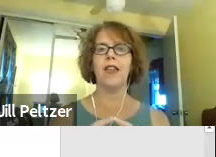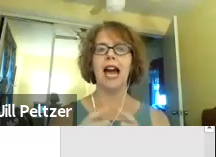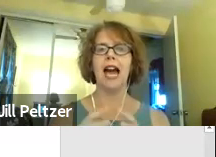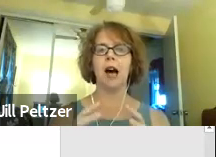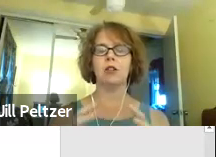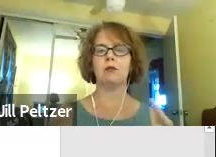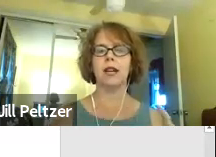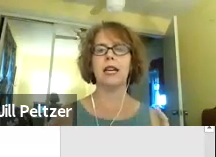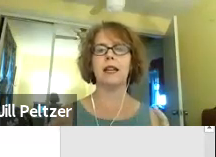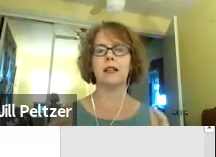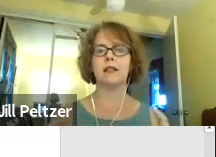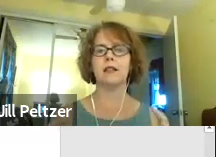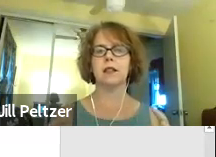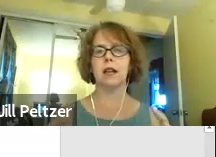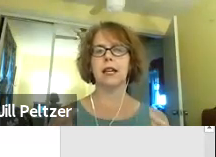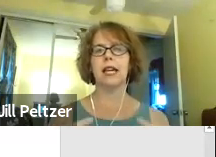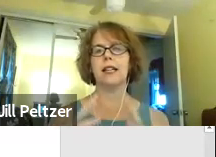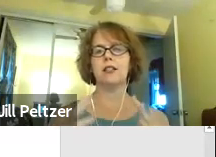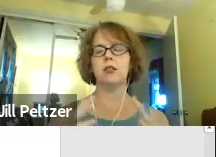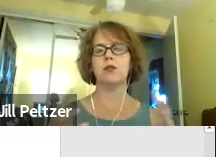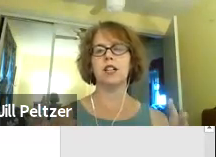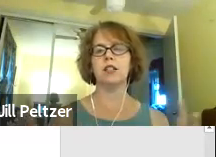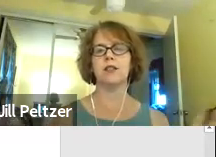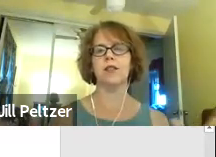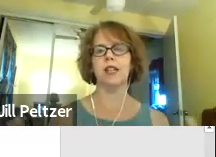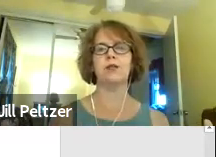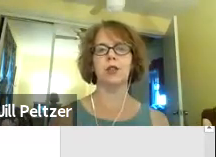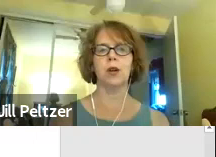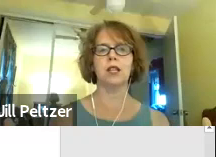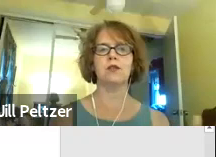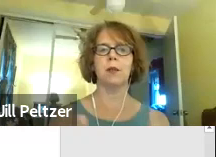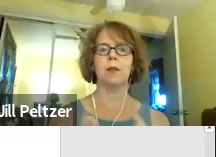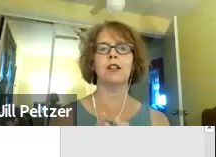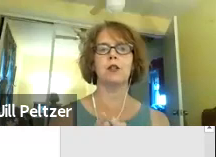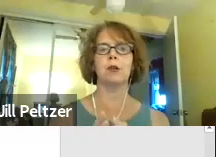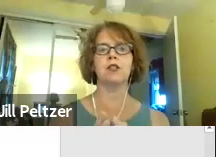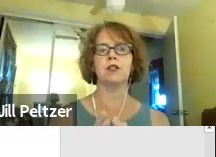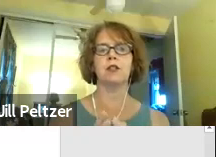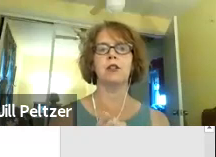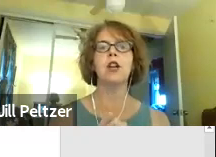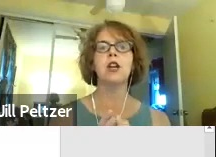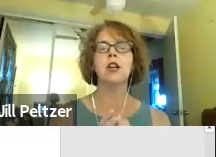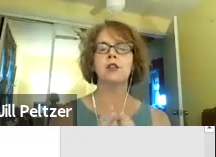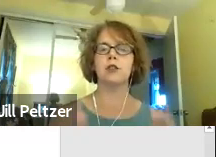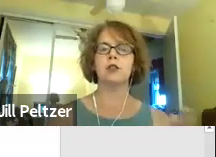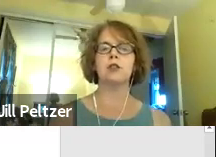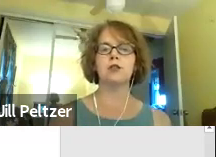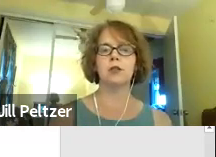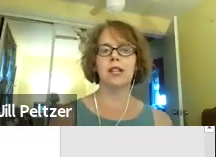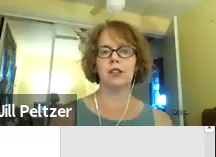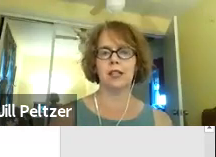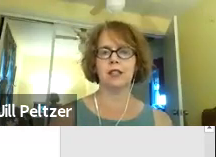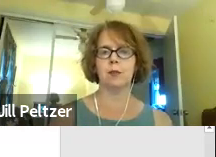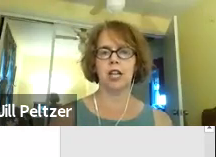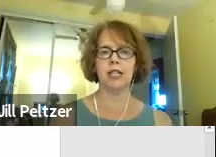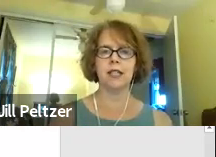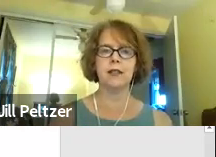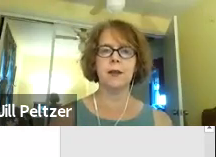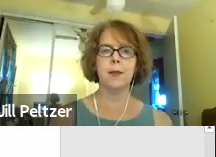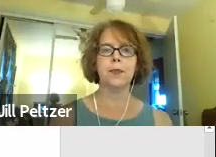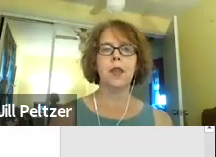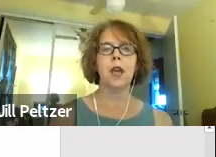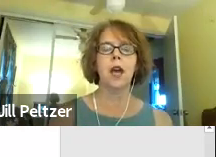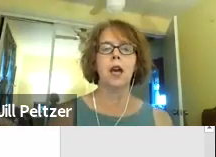and then the outer rings, again, as those spheres of influence from interpersonal to social level as the